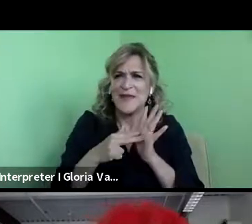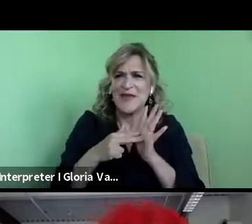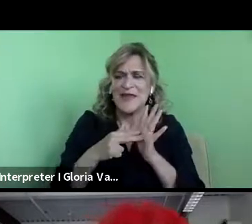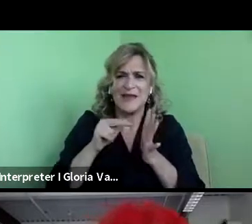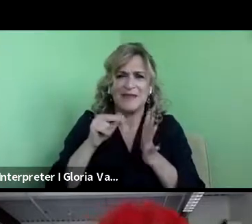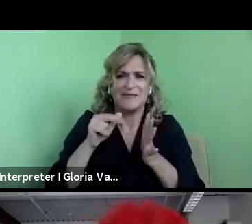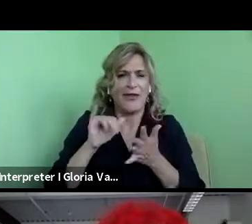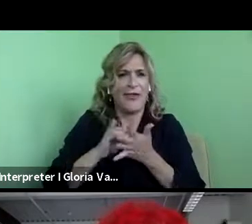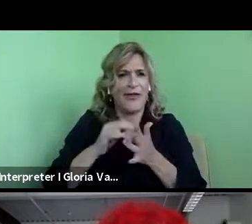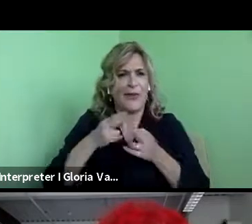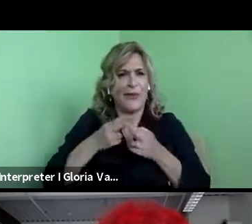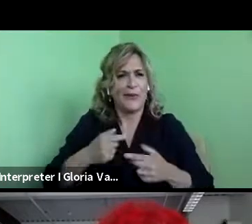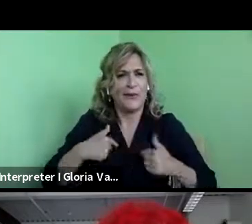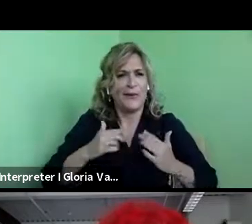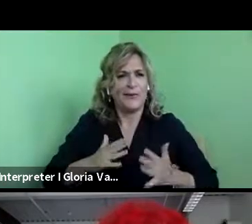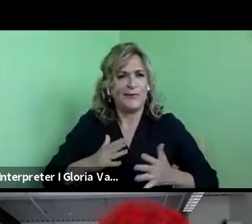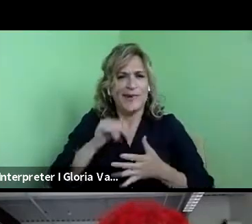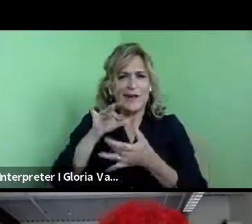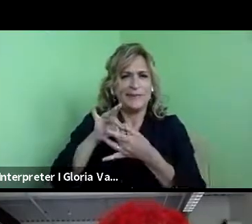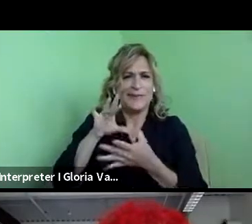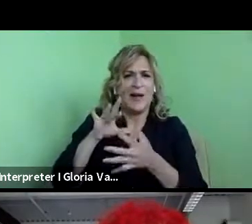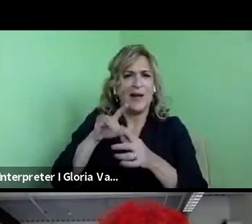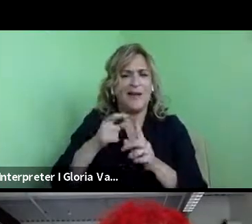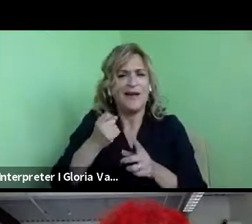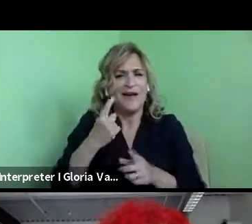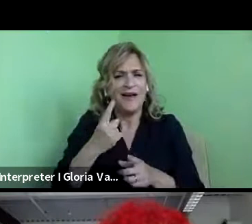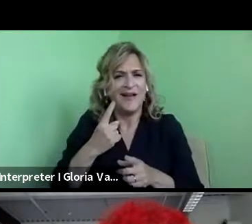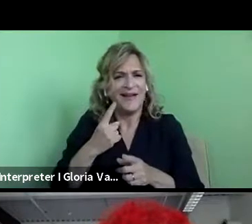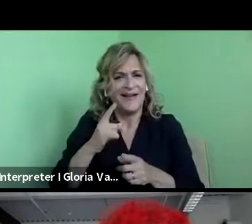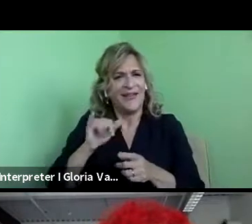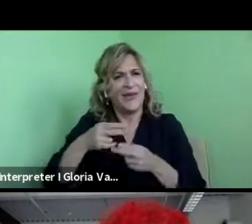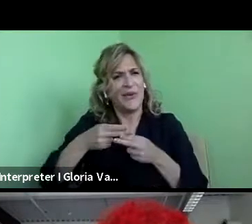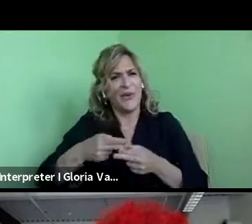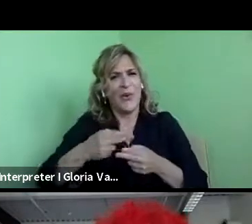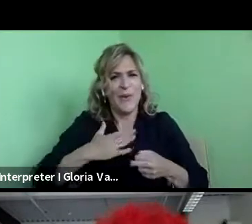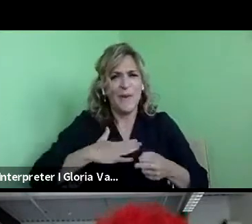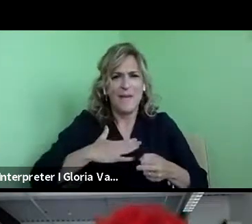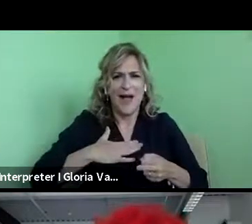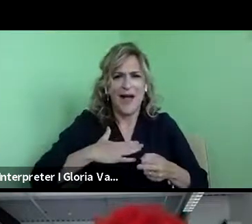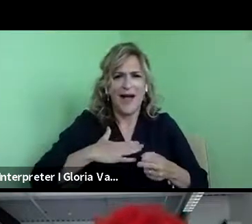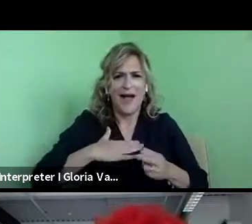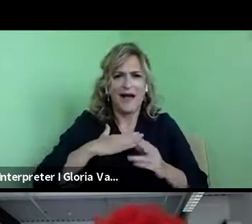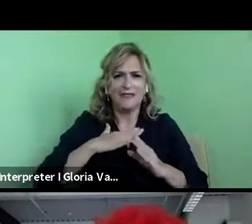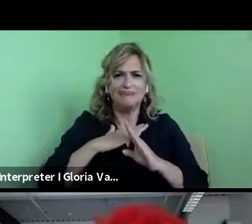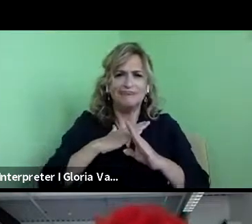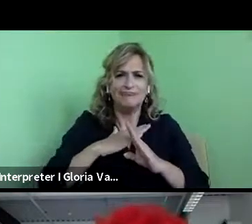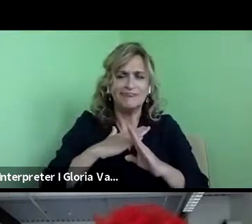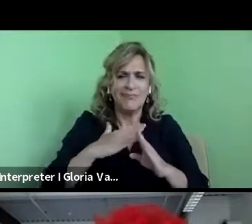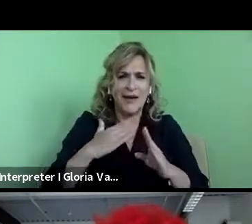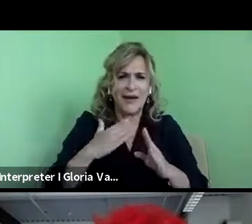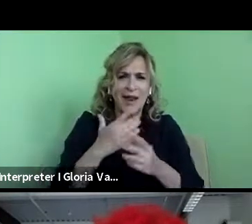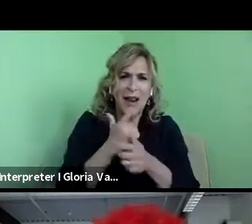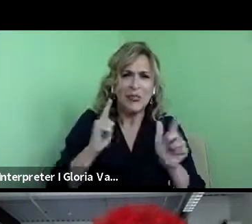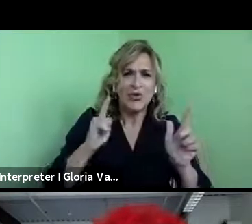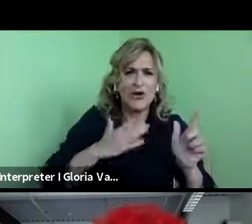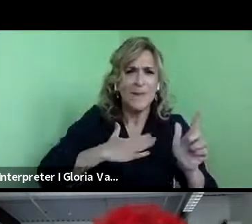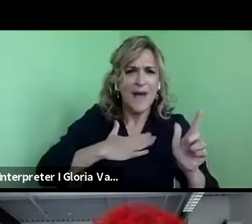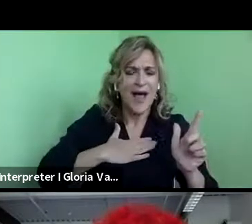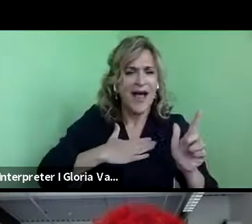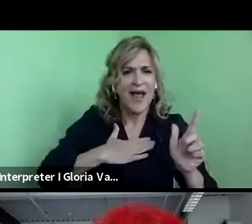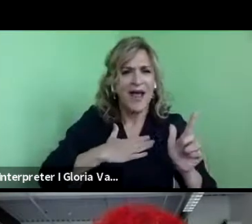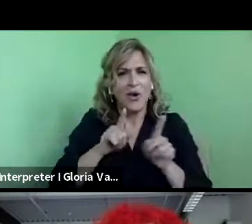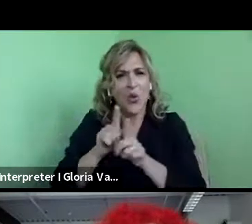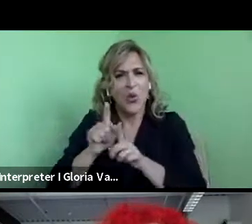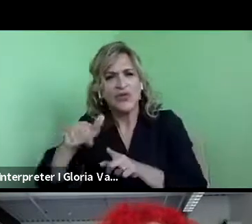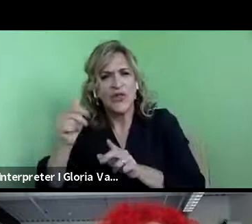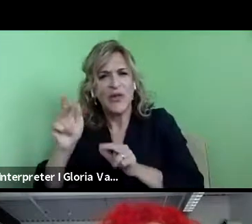don't allow it to be a force that halts my own liberation and the liberation of others, because I also realize while we're able to come together,